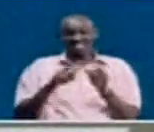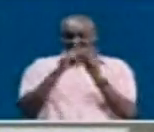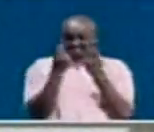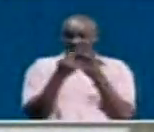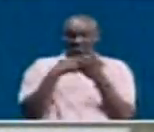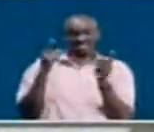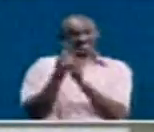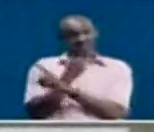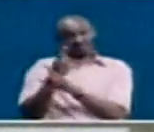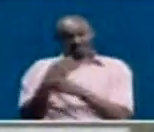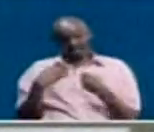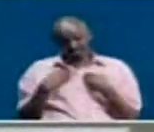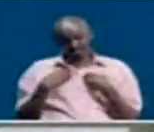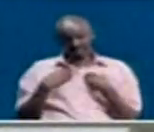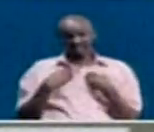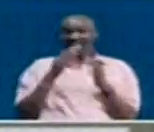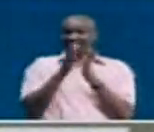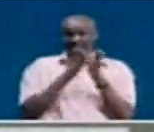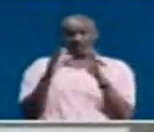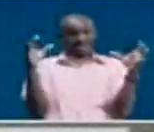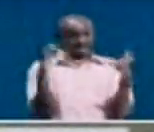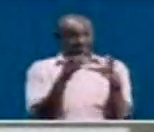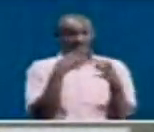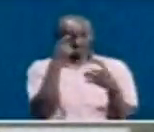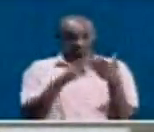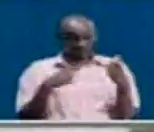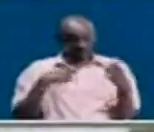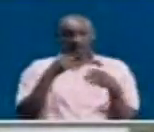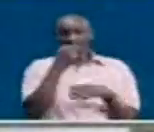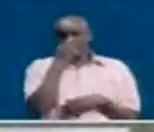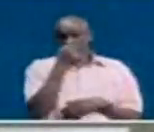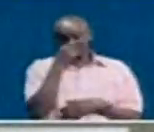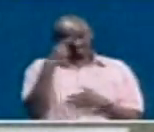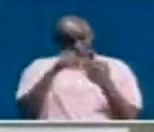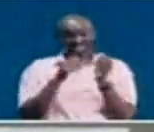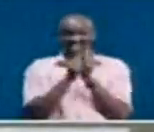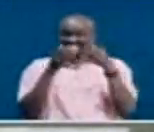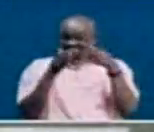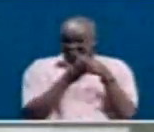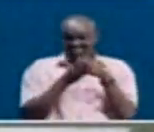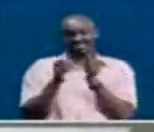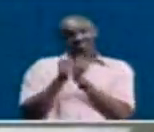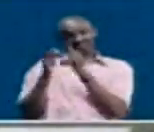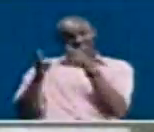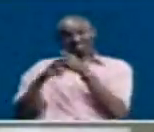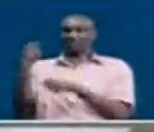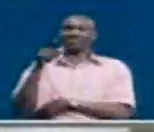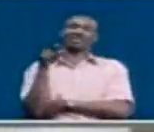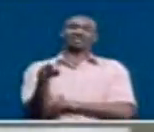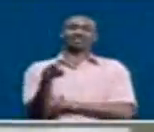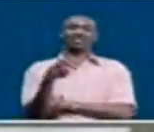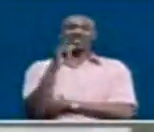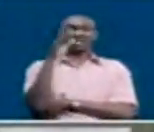mixed results. At the Railways Club in Nairobi, Western Bulls came from behind to grab a narrow 19-17 win over rivals Nondies. Impala